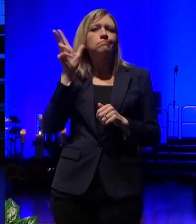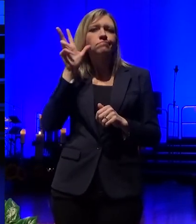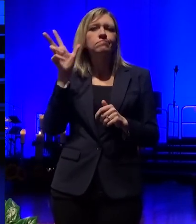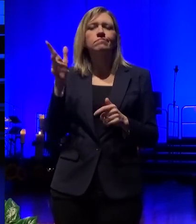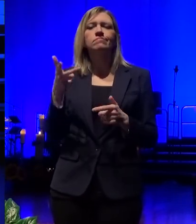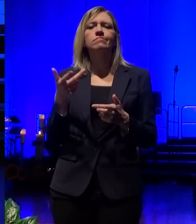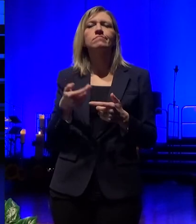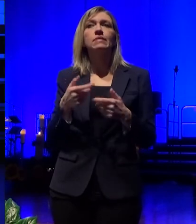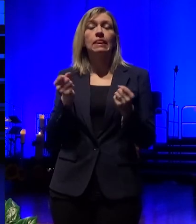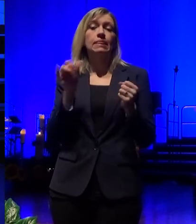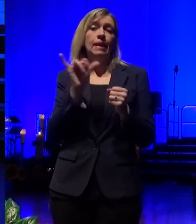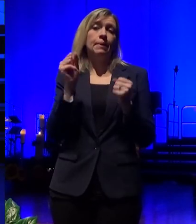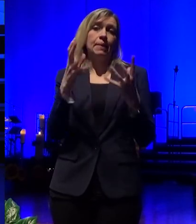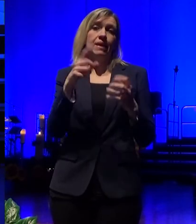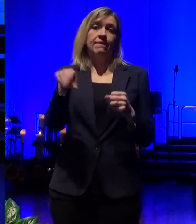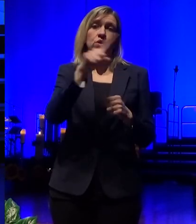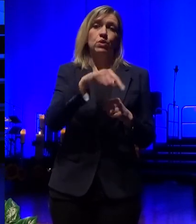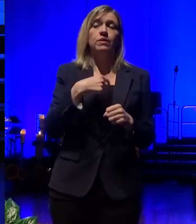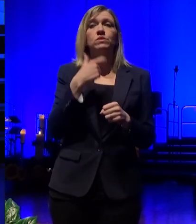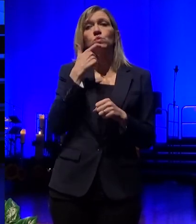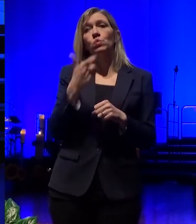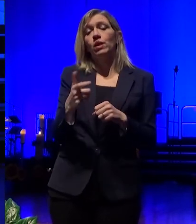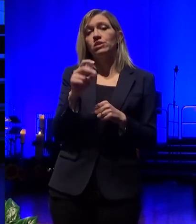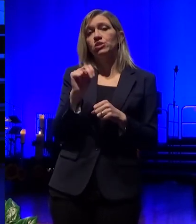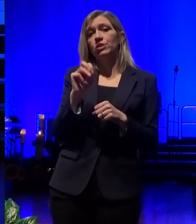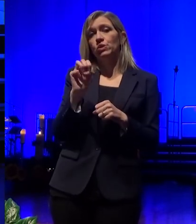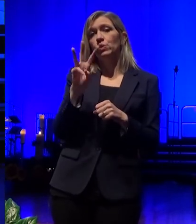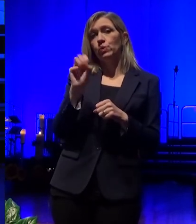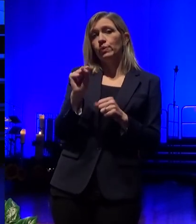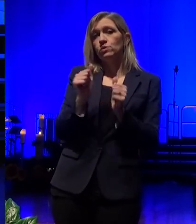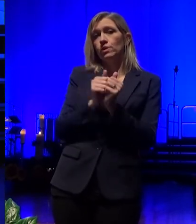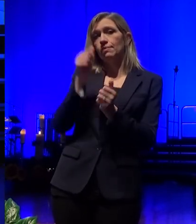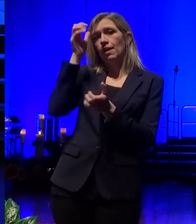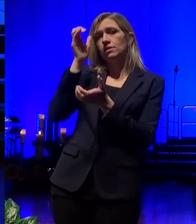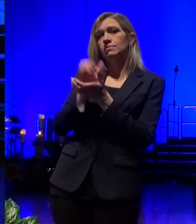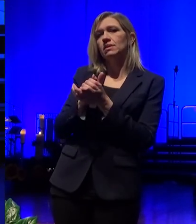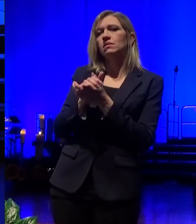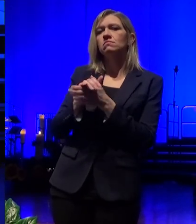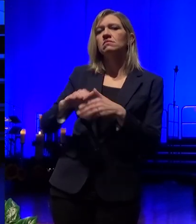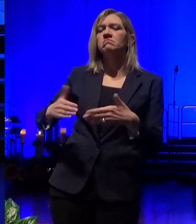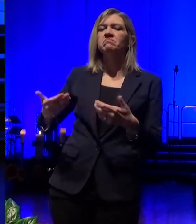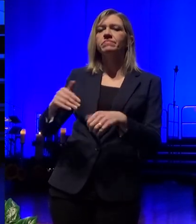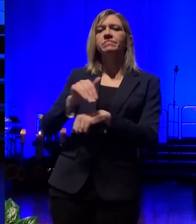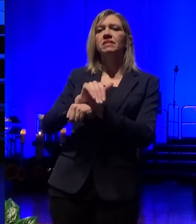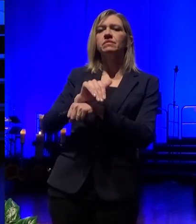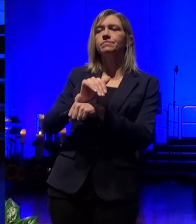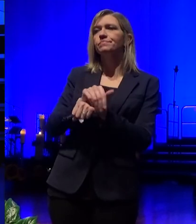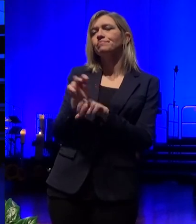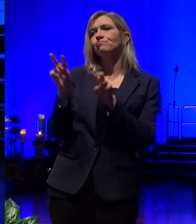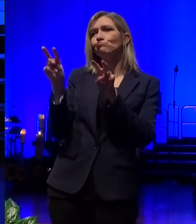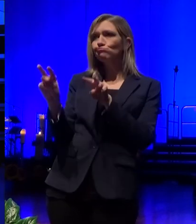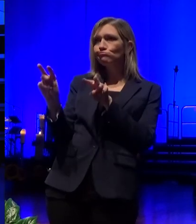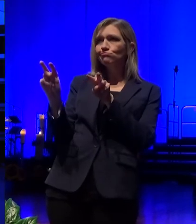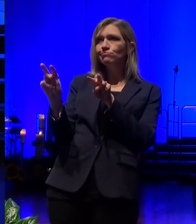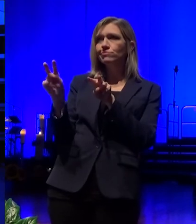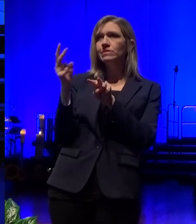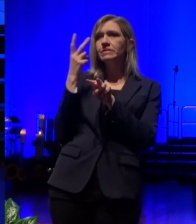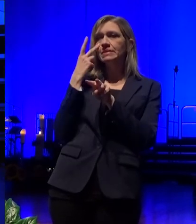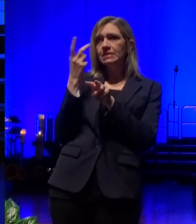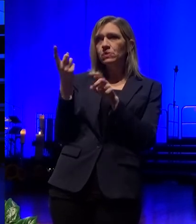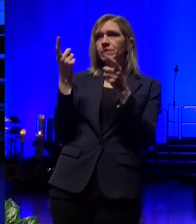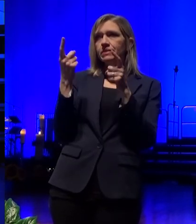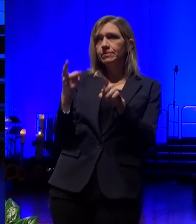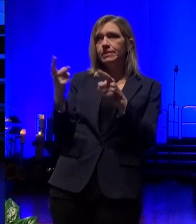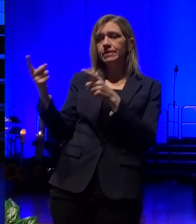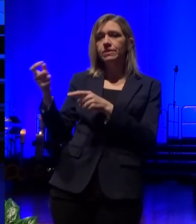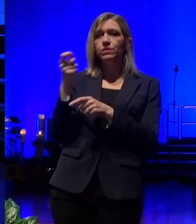you, I was watching the news with my husband kind of late at night. I was watching what's going on in